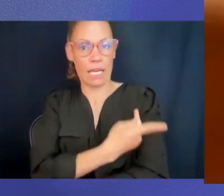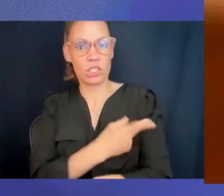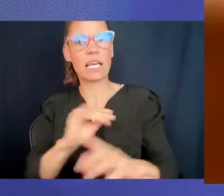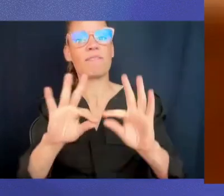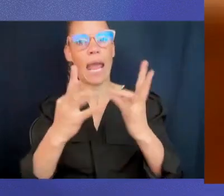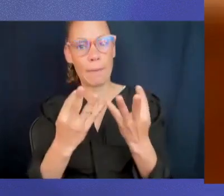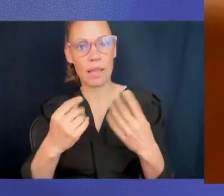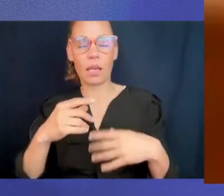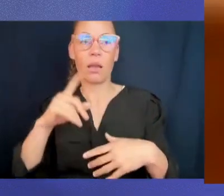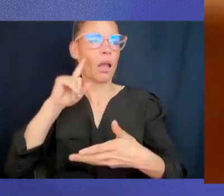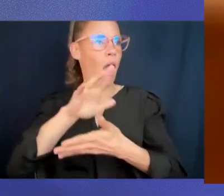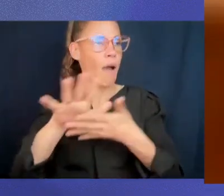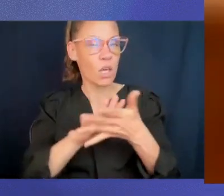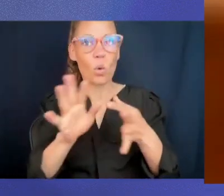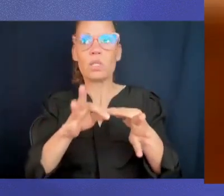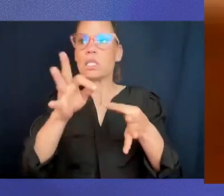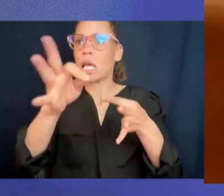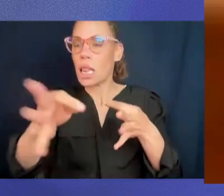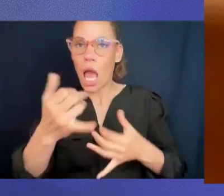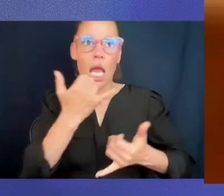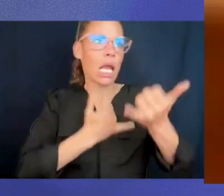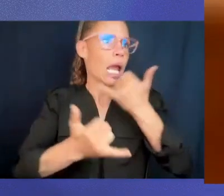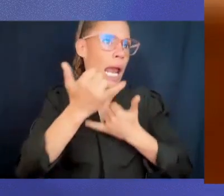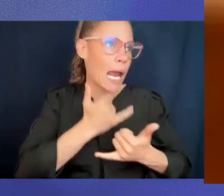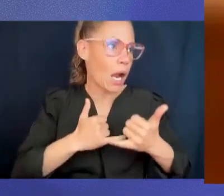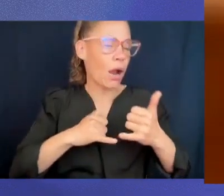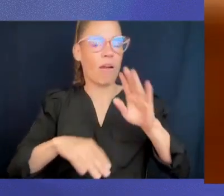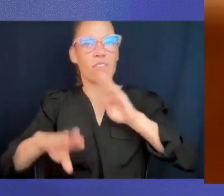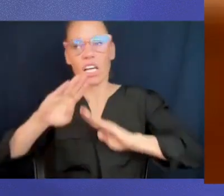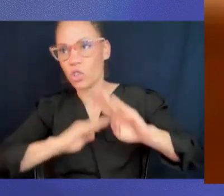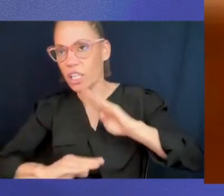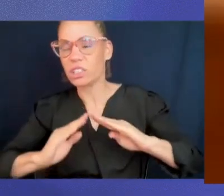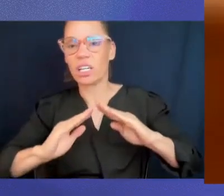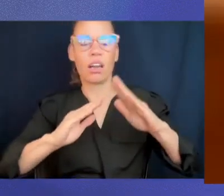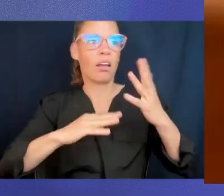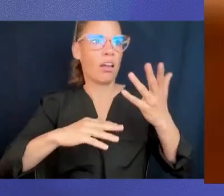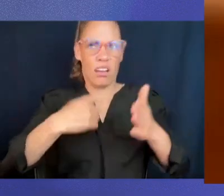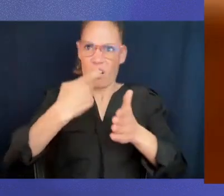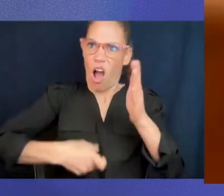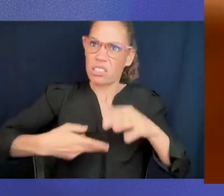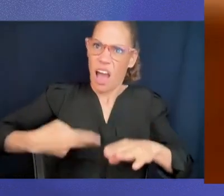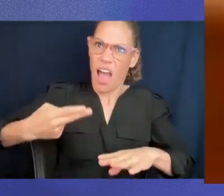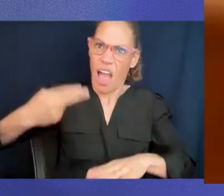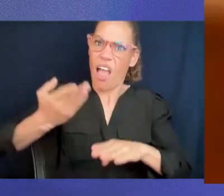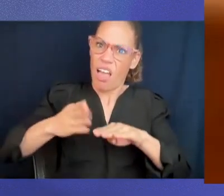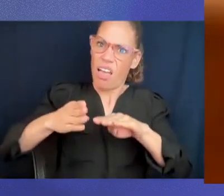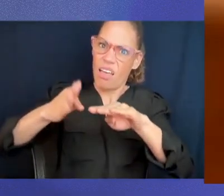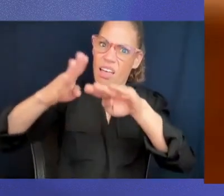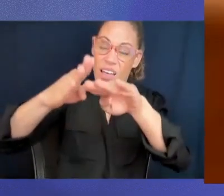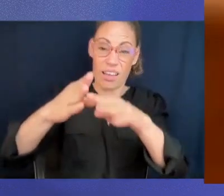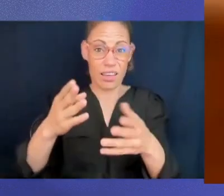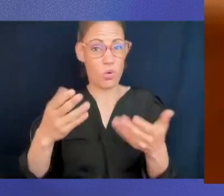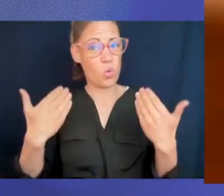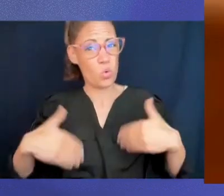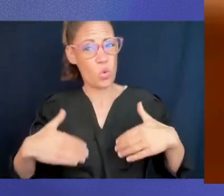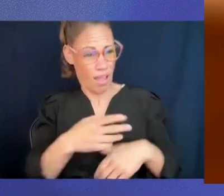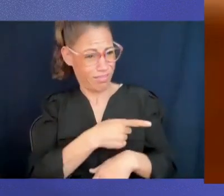delay, in errors, and in very high and increasing costs, including costs right out of their own